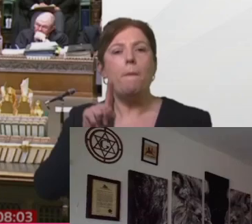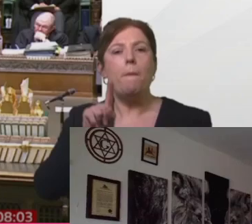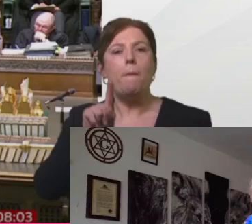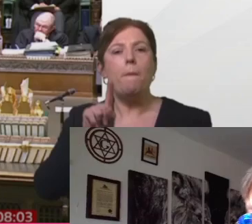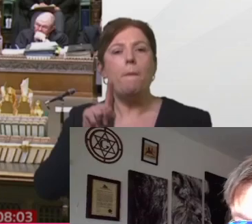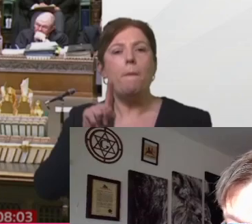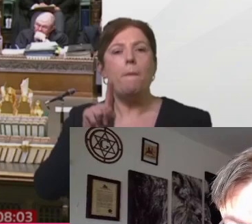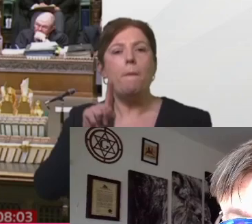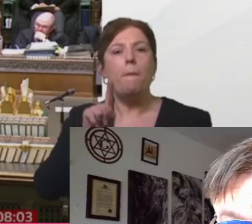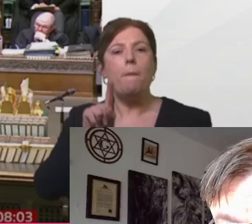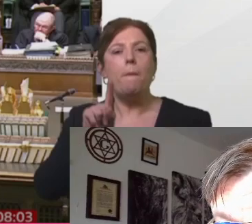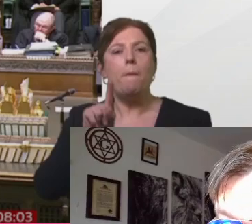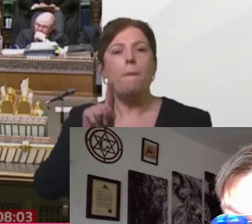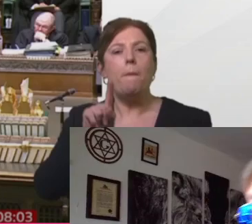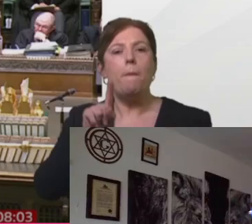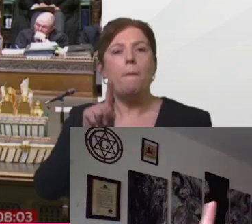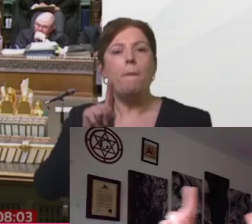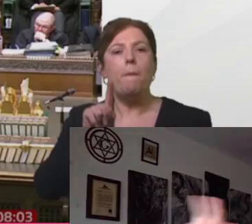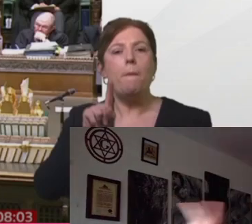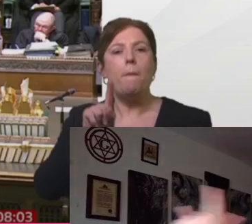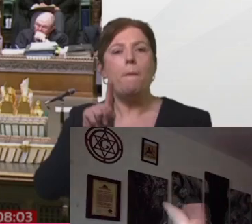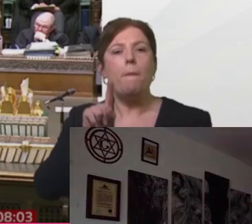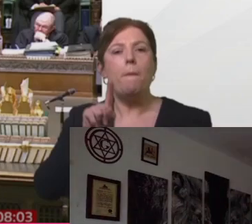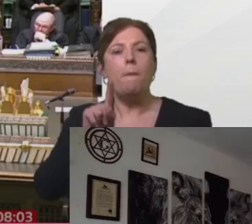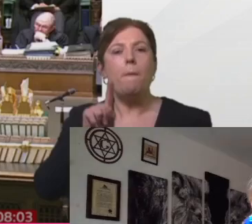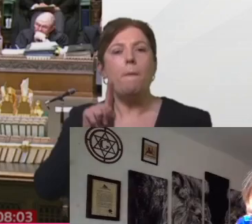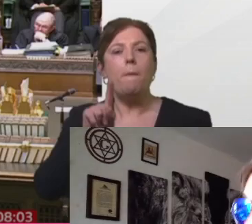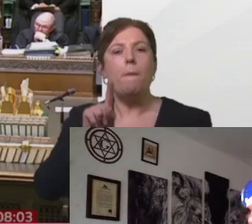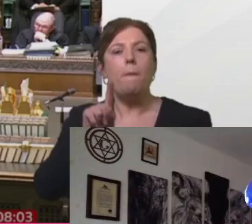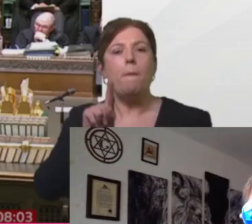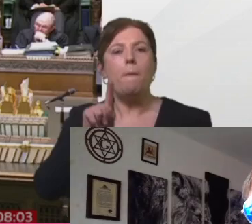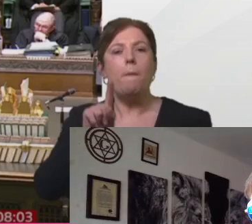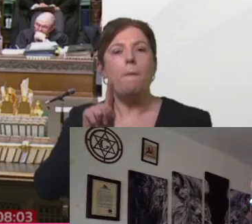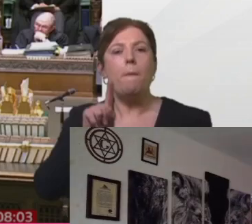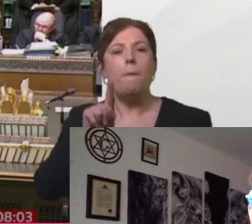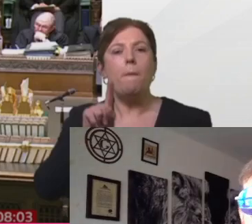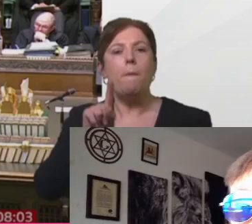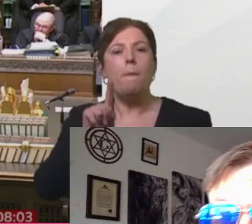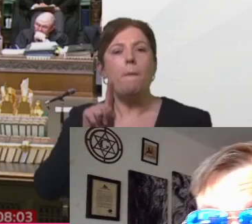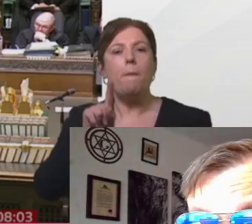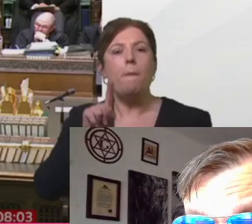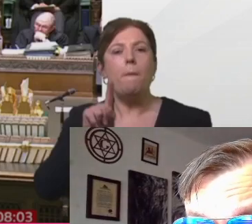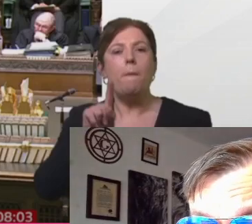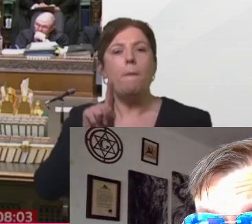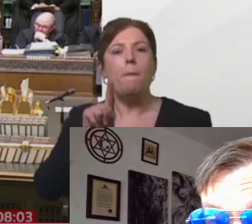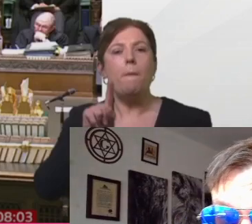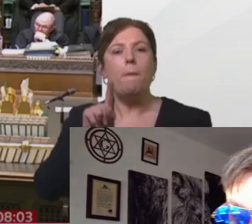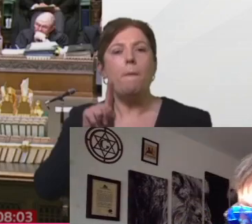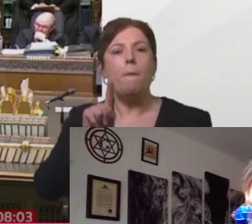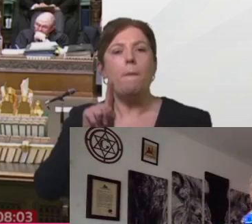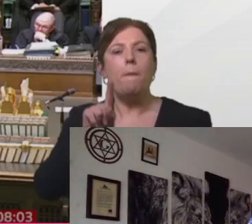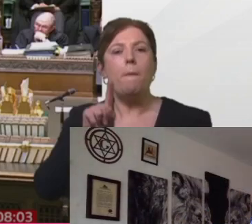not going to lose any sleep over it, far from it. But by their definition, every organised religion